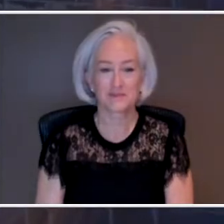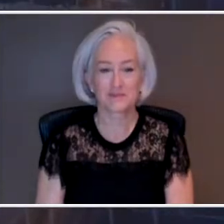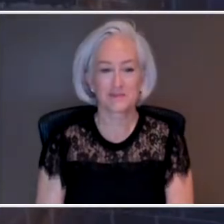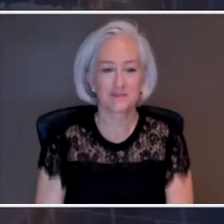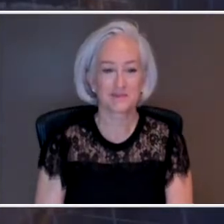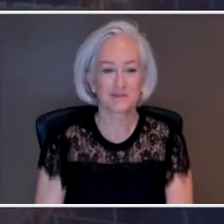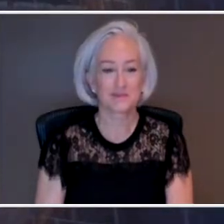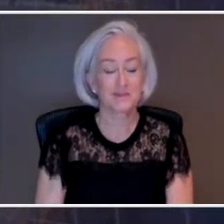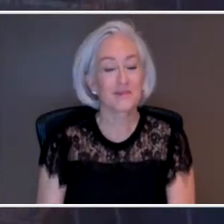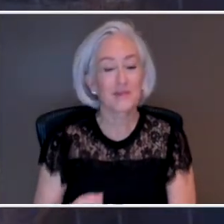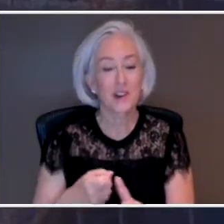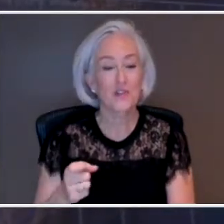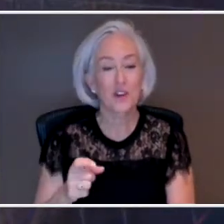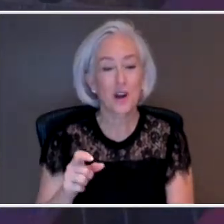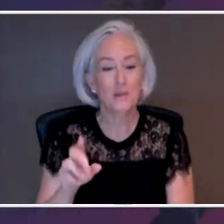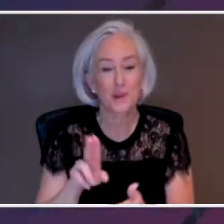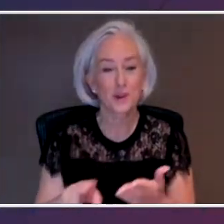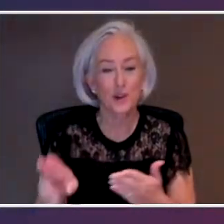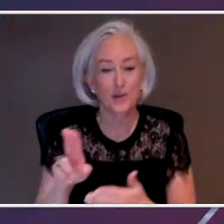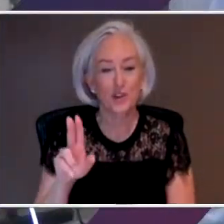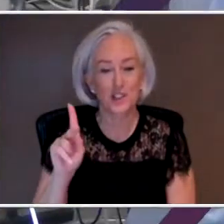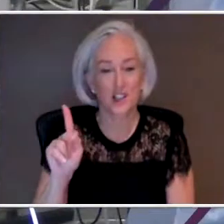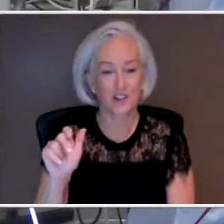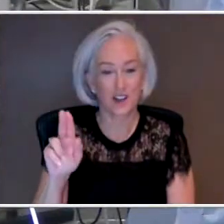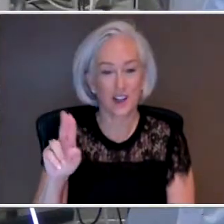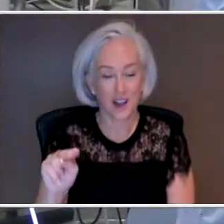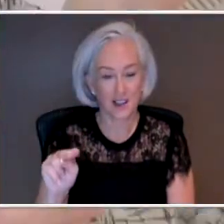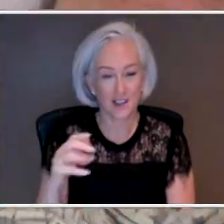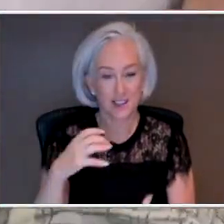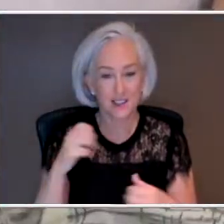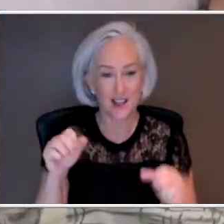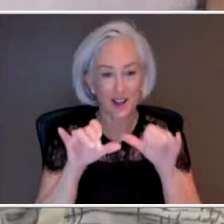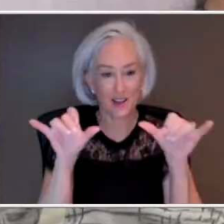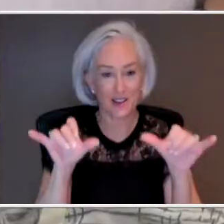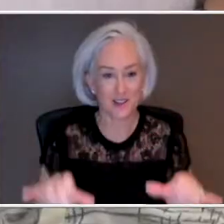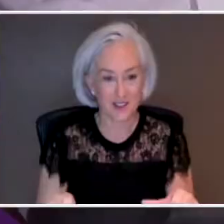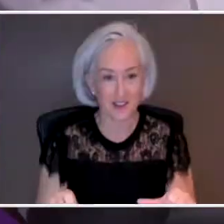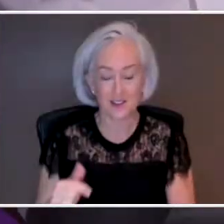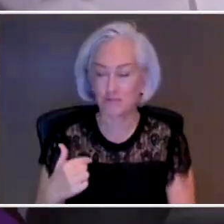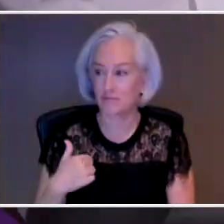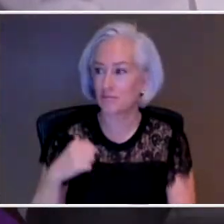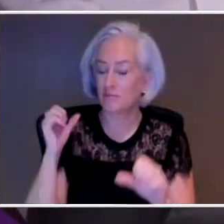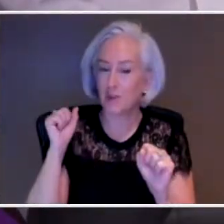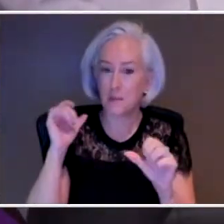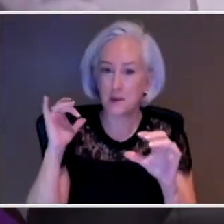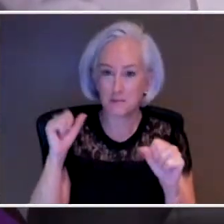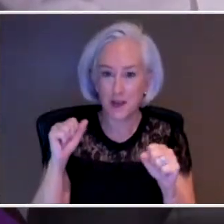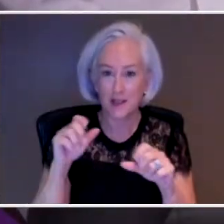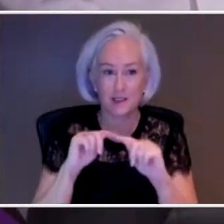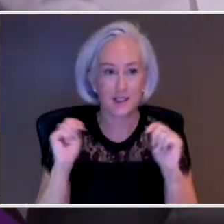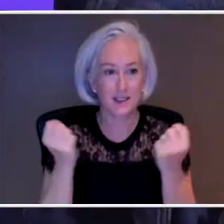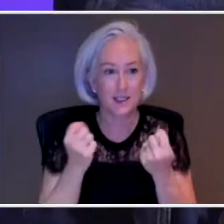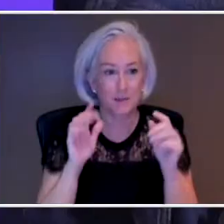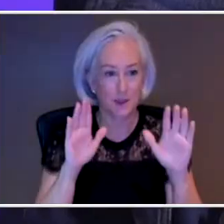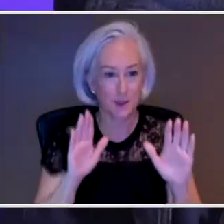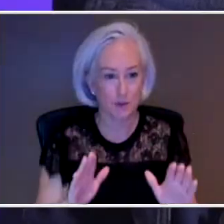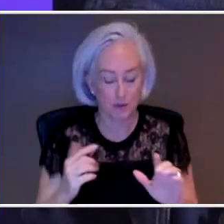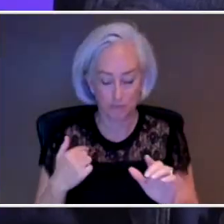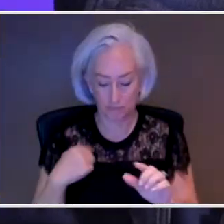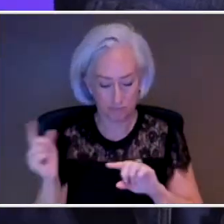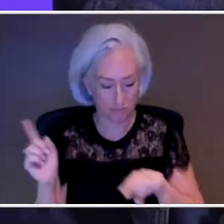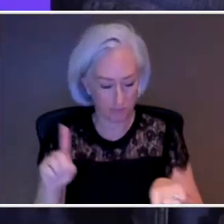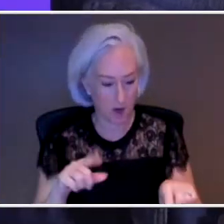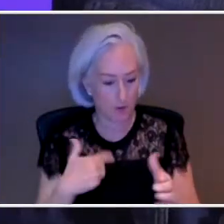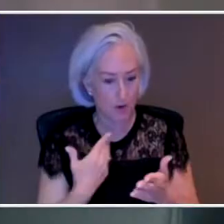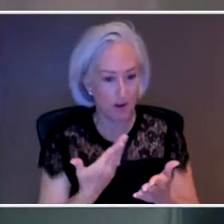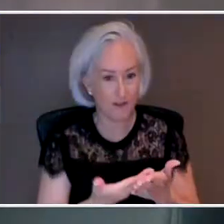from the University of Kansas Health System. I am amazed. The team here is great. I came on a Tuesday, and then by Saturday I